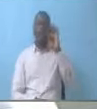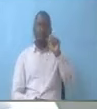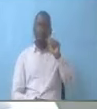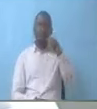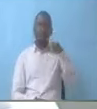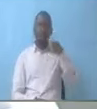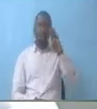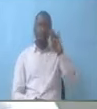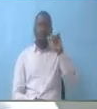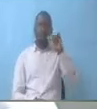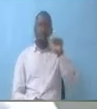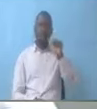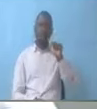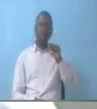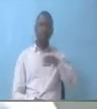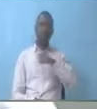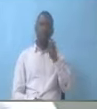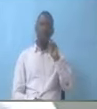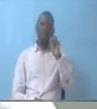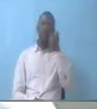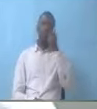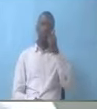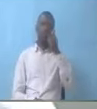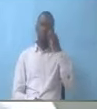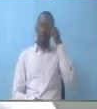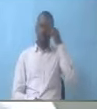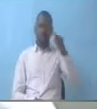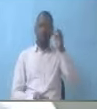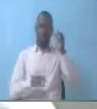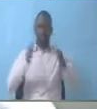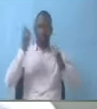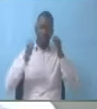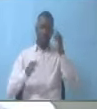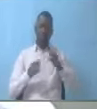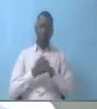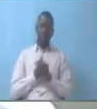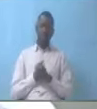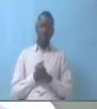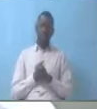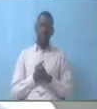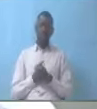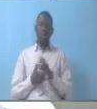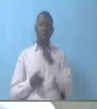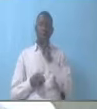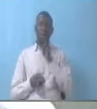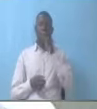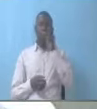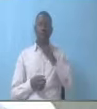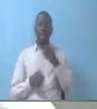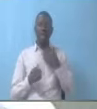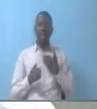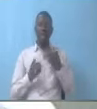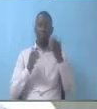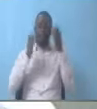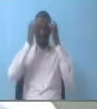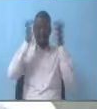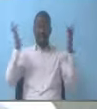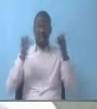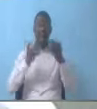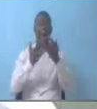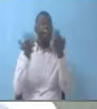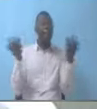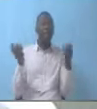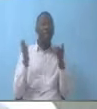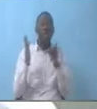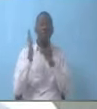wali loi ak atté ci rewmi. Armed with multiple degrees in political science and in law. Nga xamné ni nak amna xam xam bu yaatu ci wali ligue